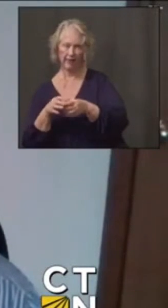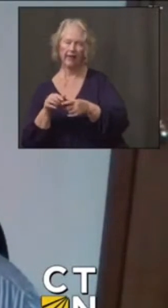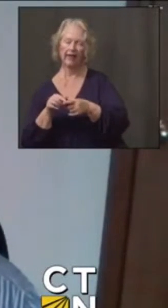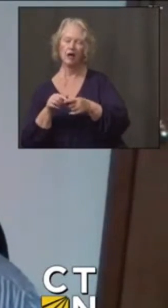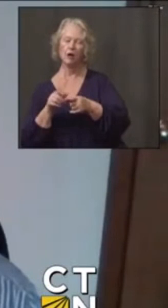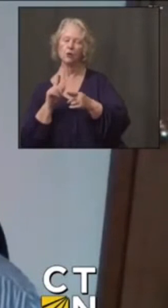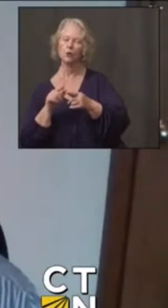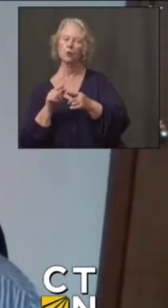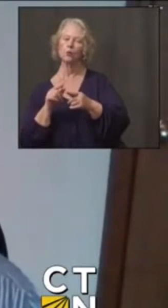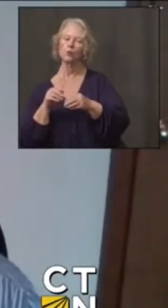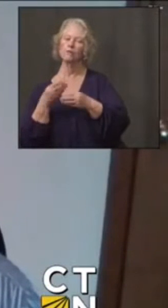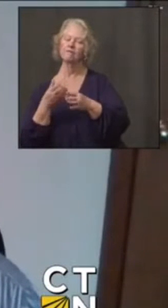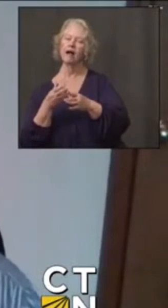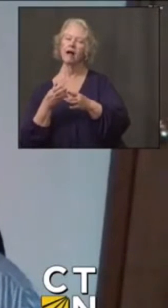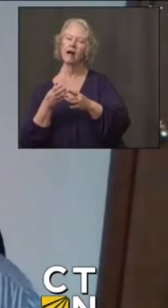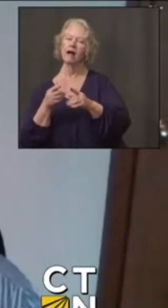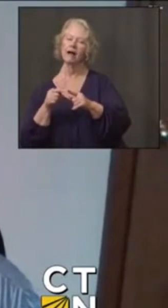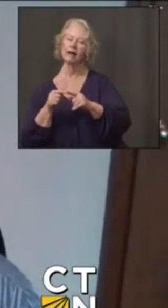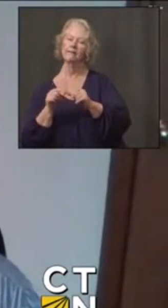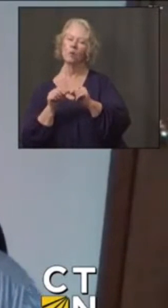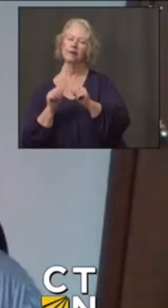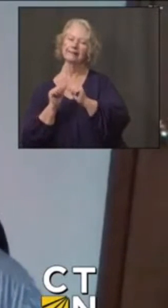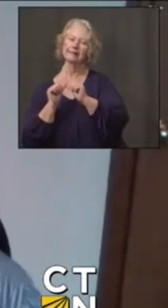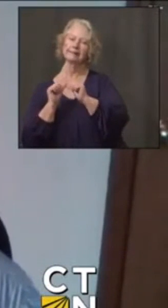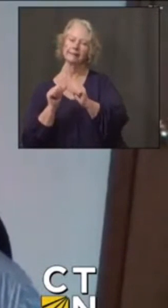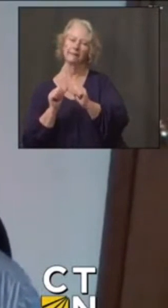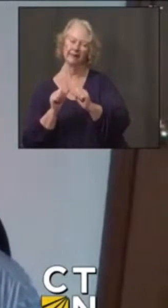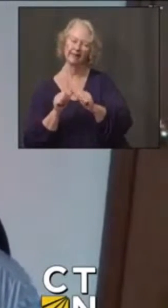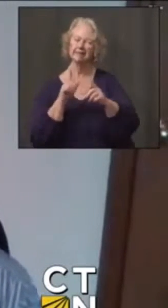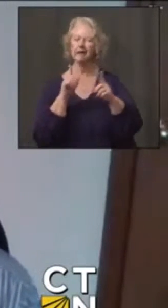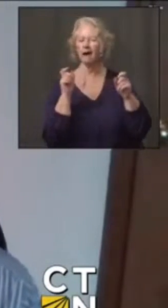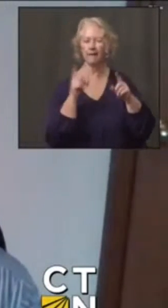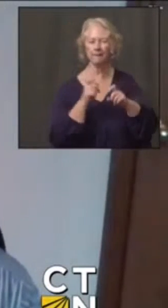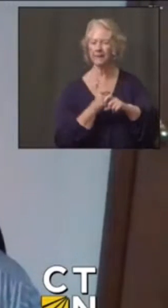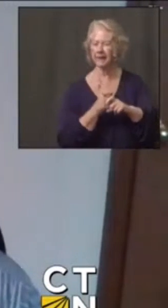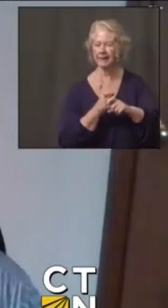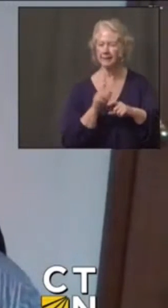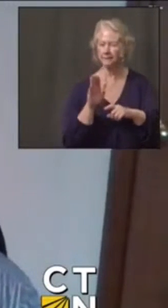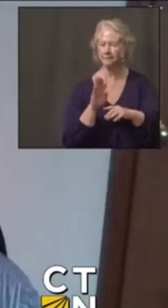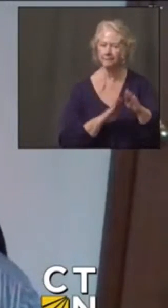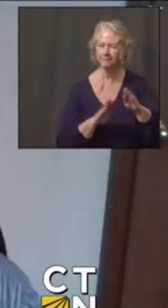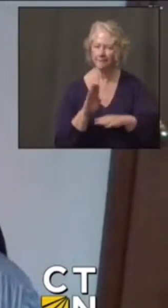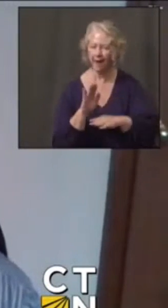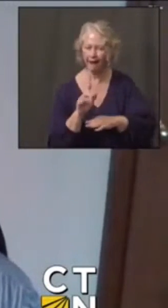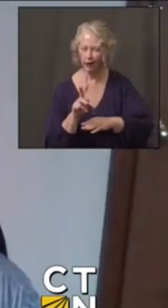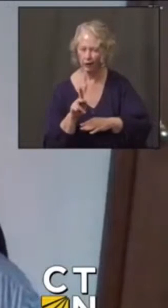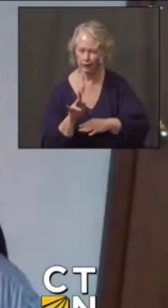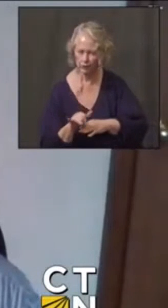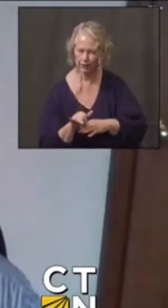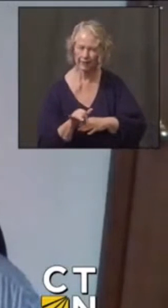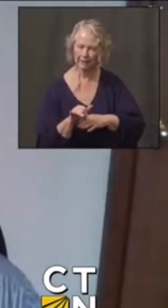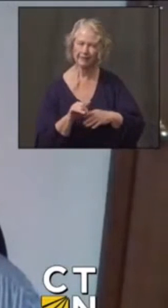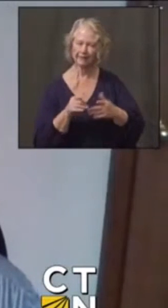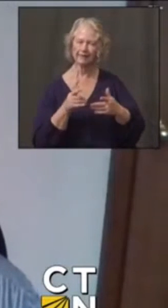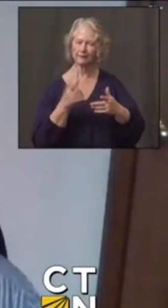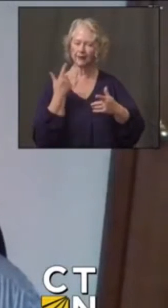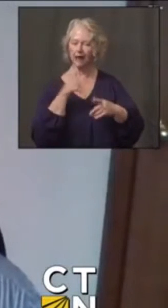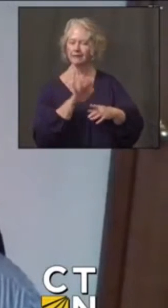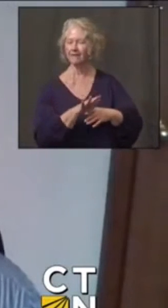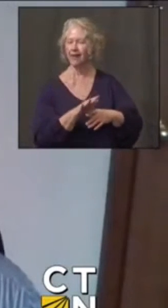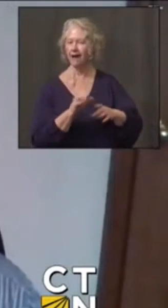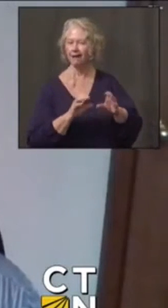stability related to that construct as well. So it's complex biology. It's driven by physicochemical properties,